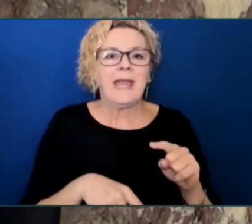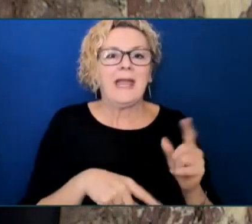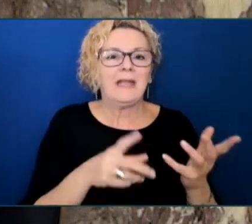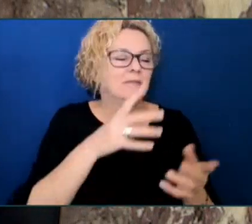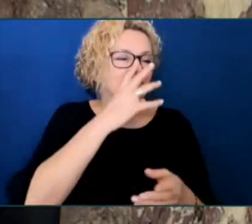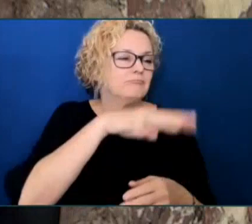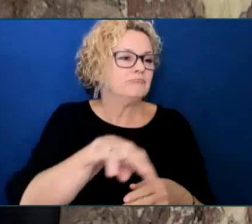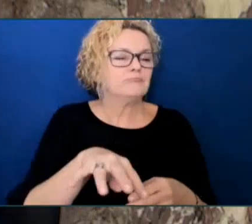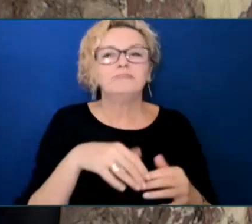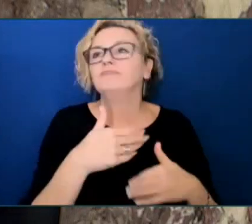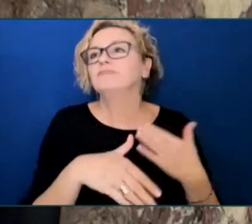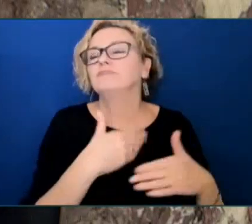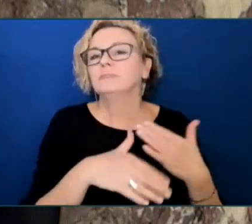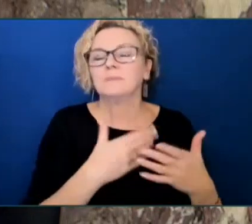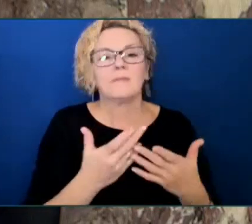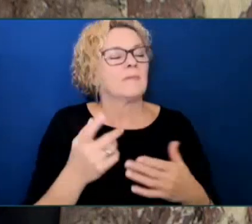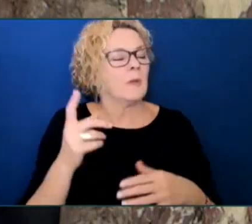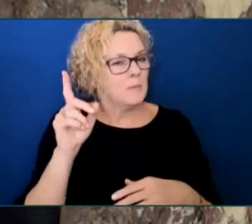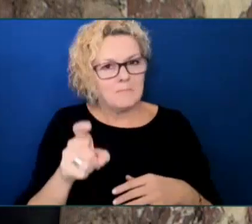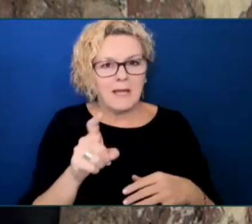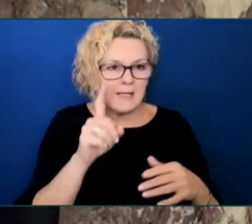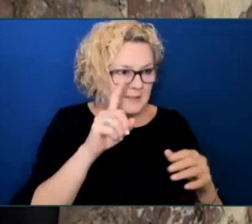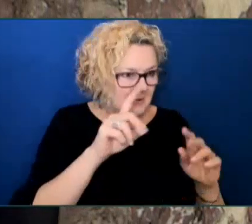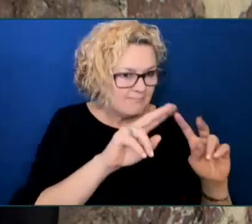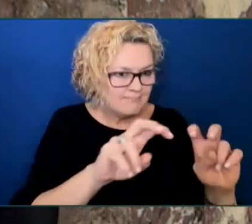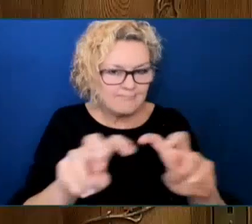wherever it's found and wherever it is.